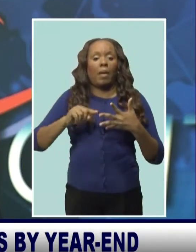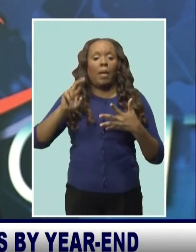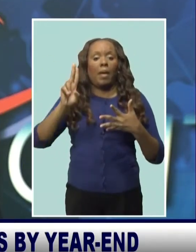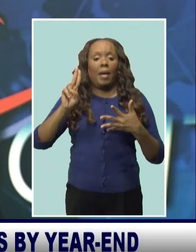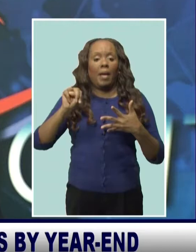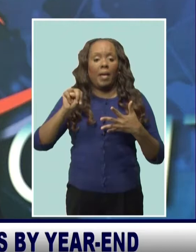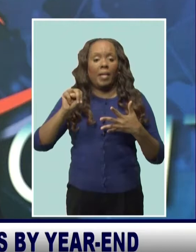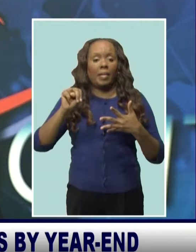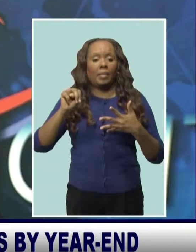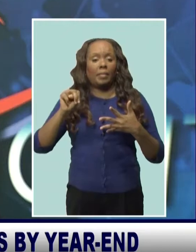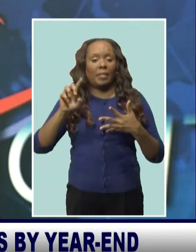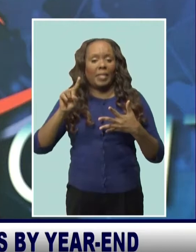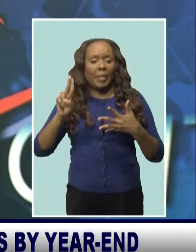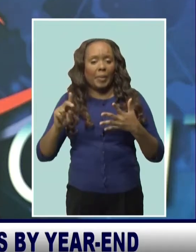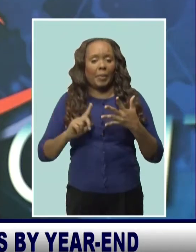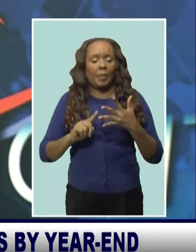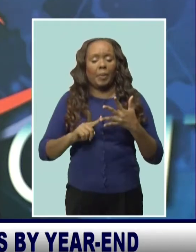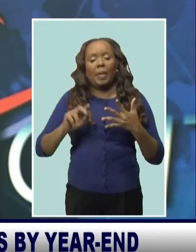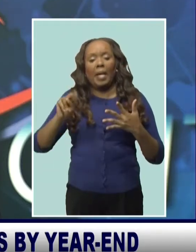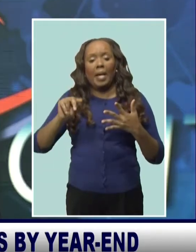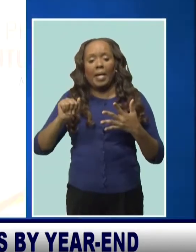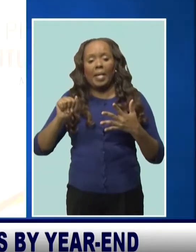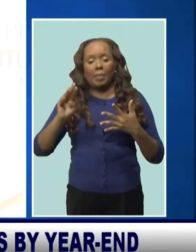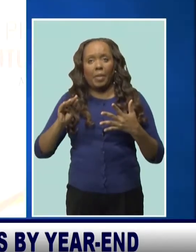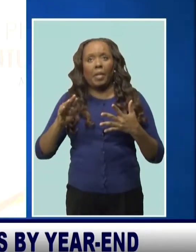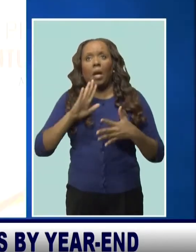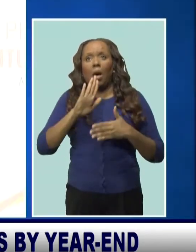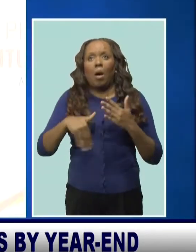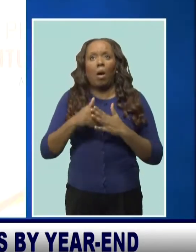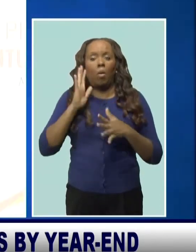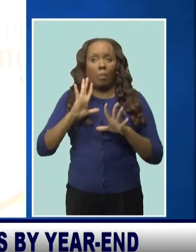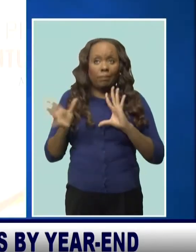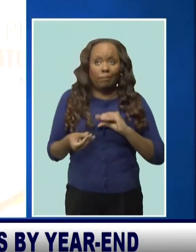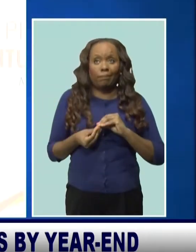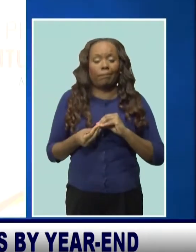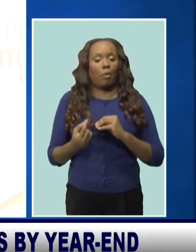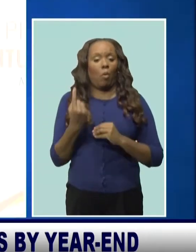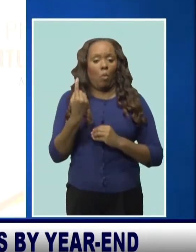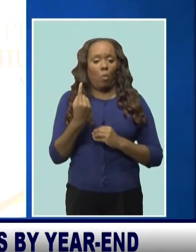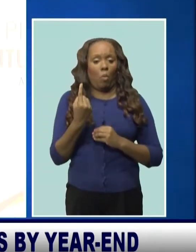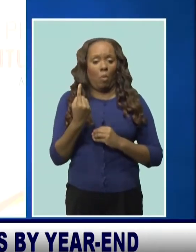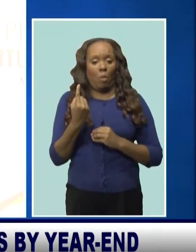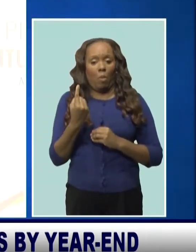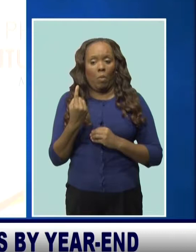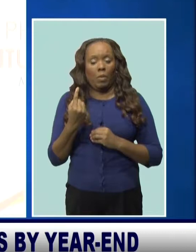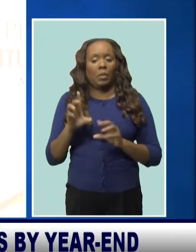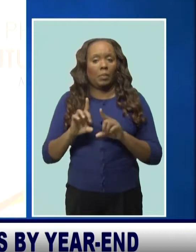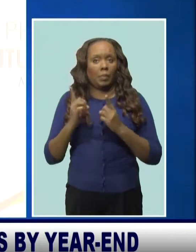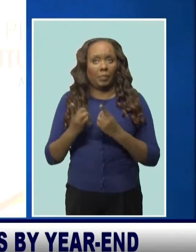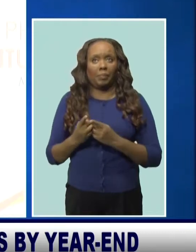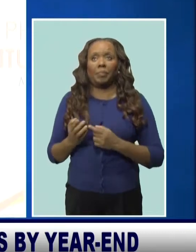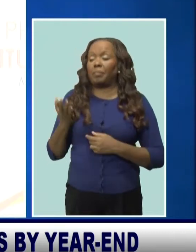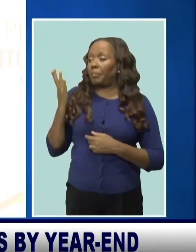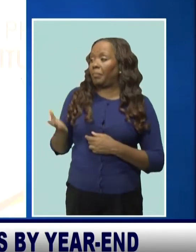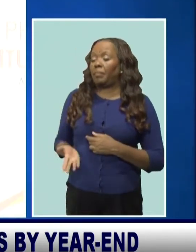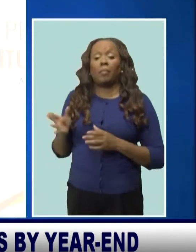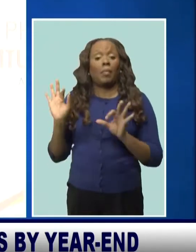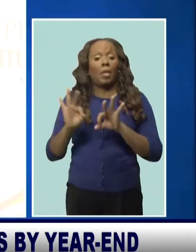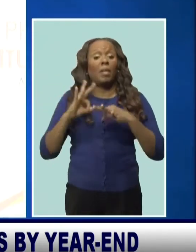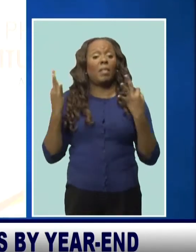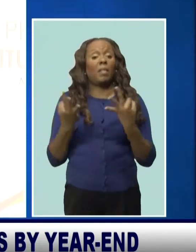National Assistance Board. I know that the family is going to be the cornerstone of our